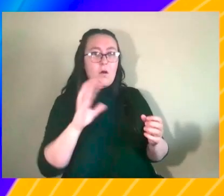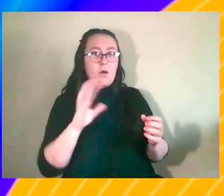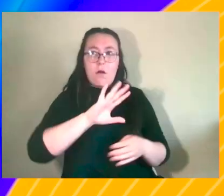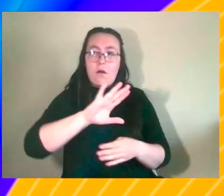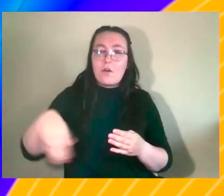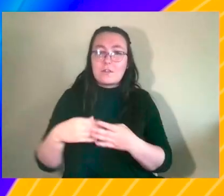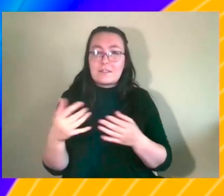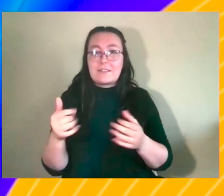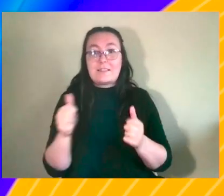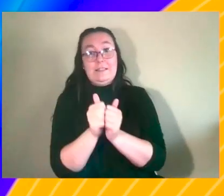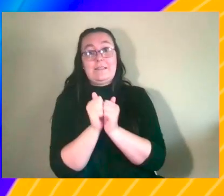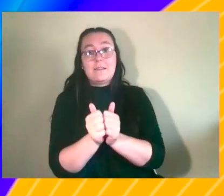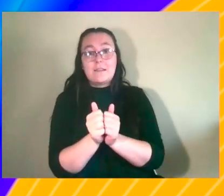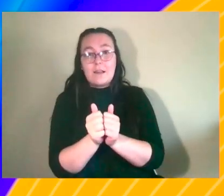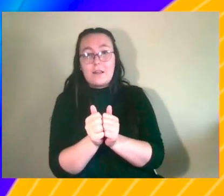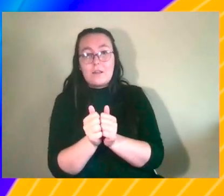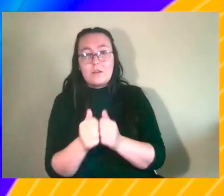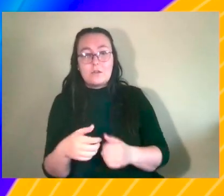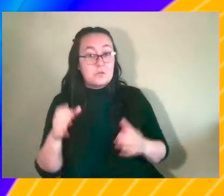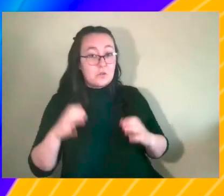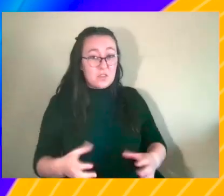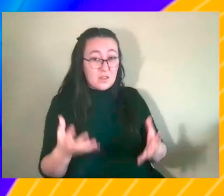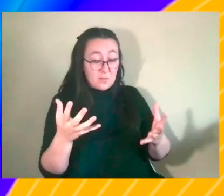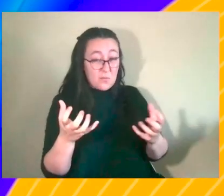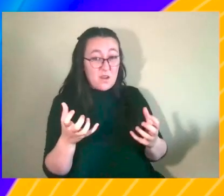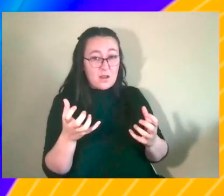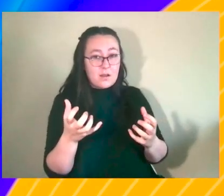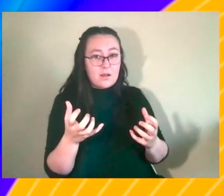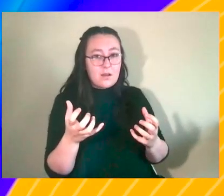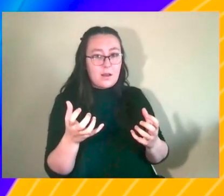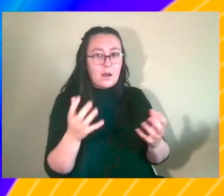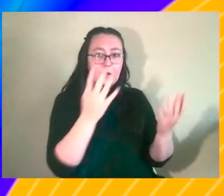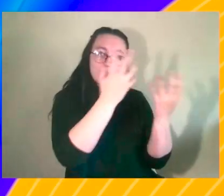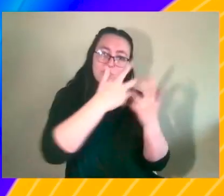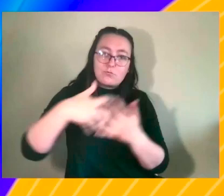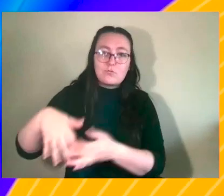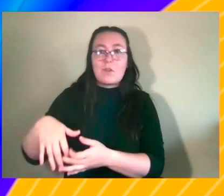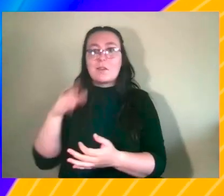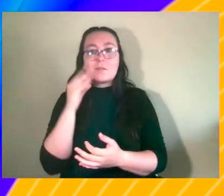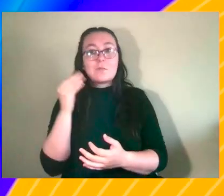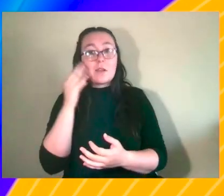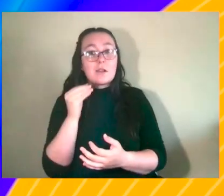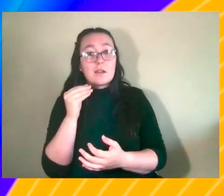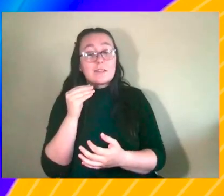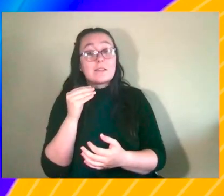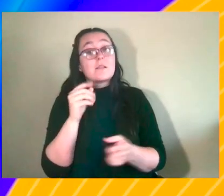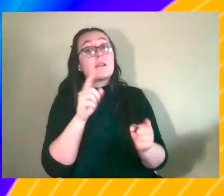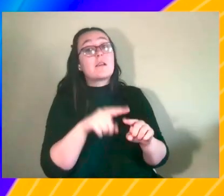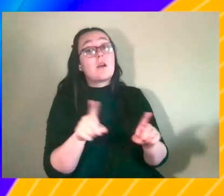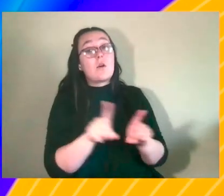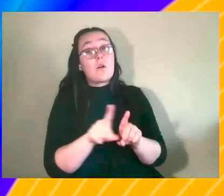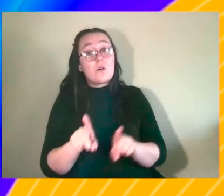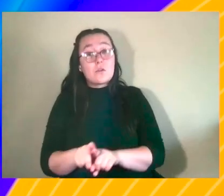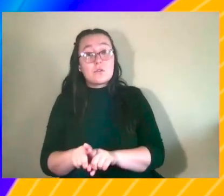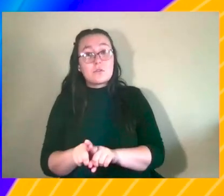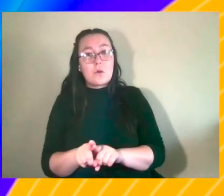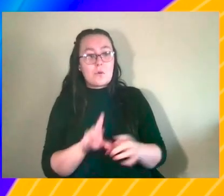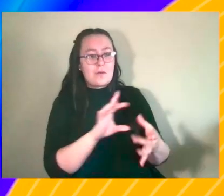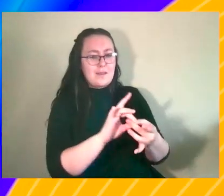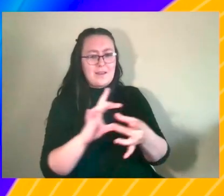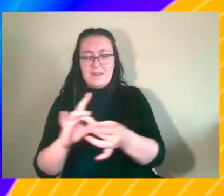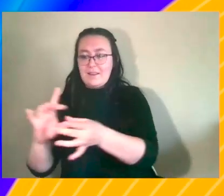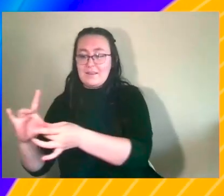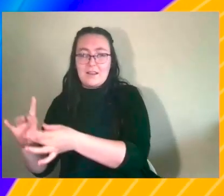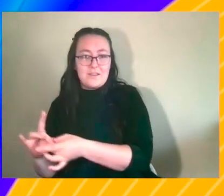customers would want is a seamless experience on top of it, and then also some connective tissue underneath it, which helps